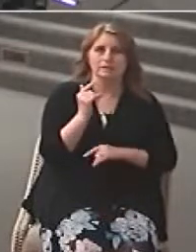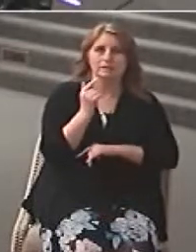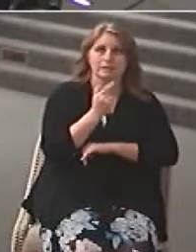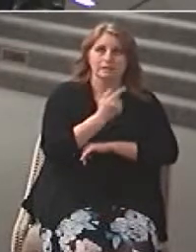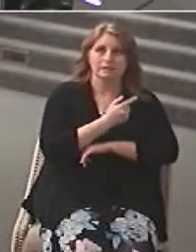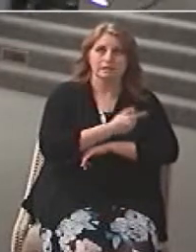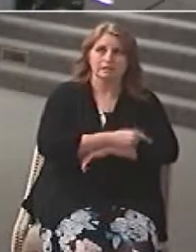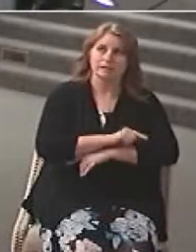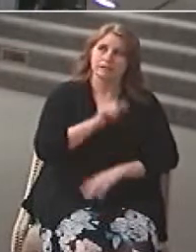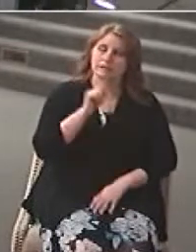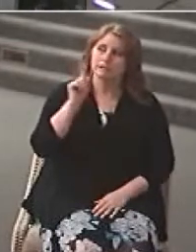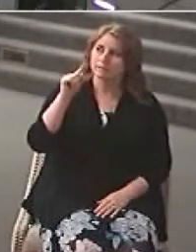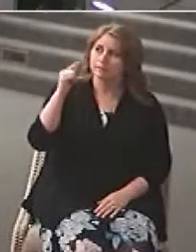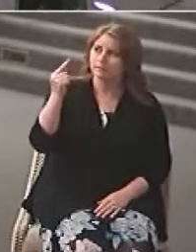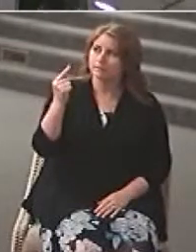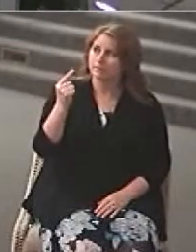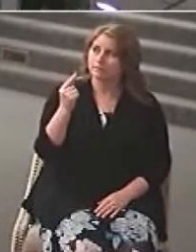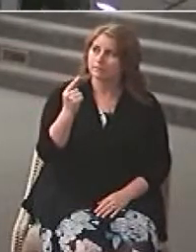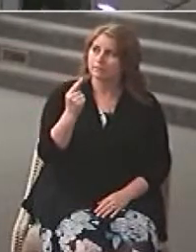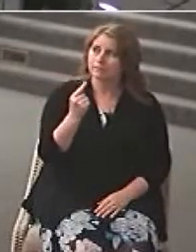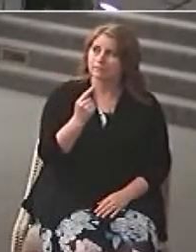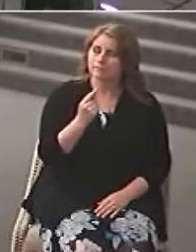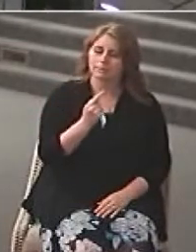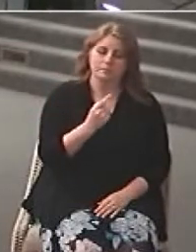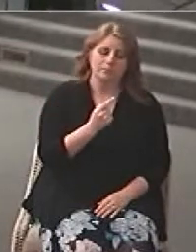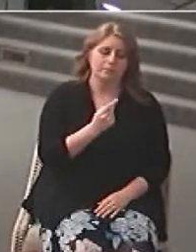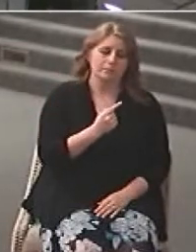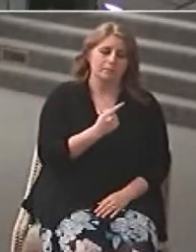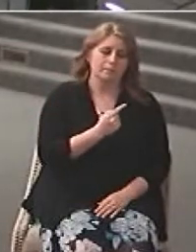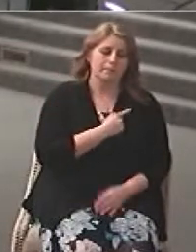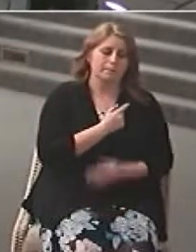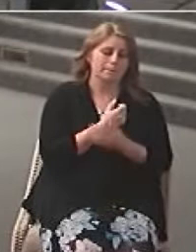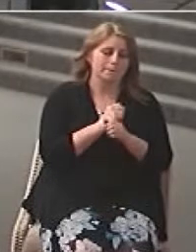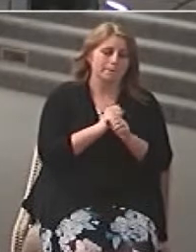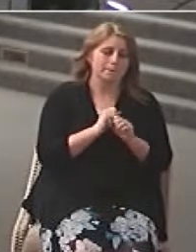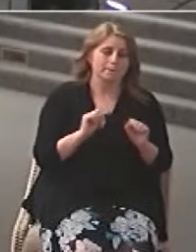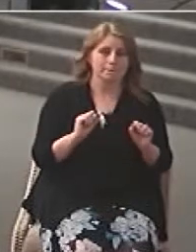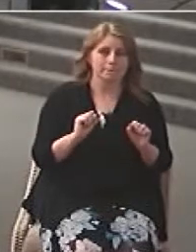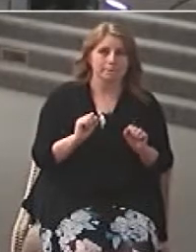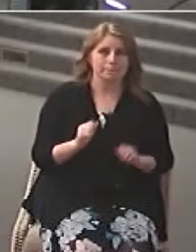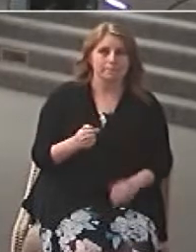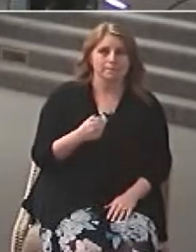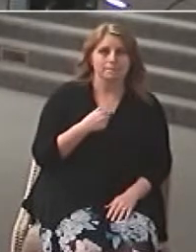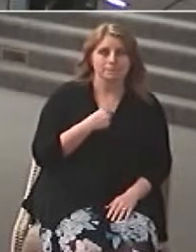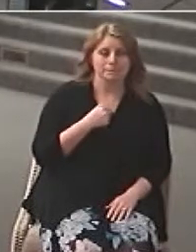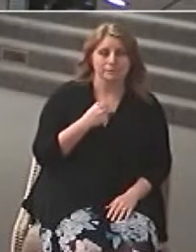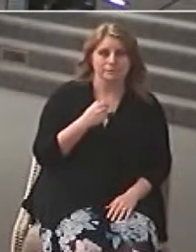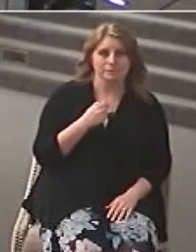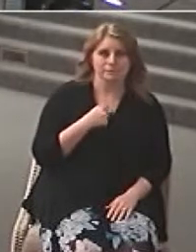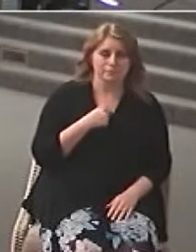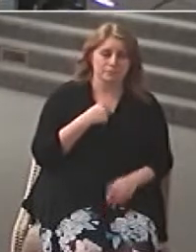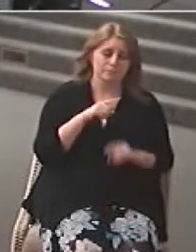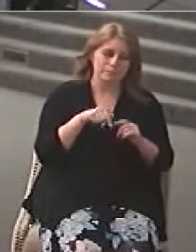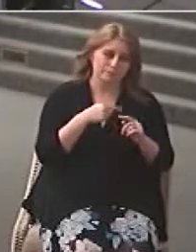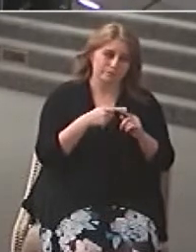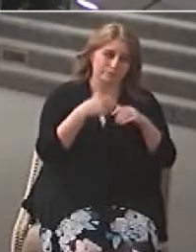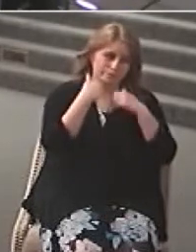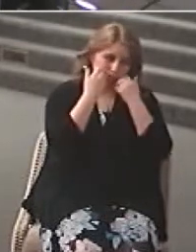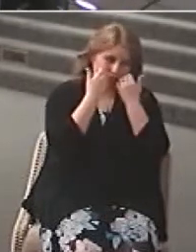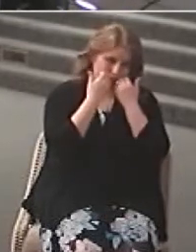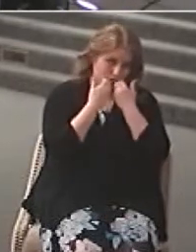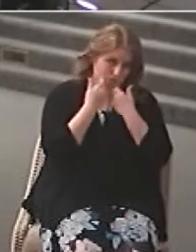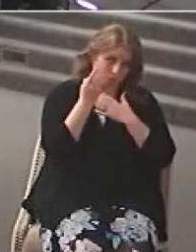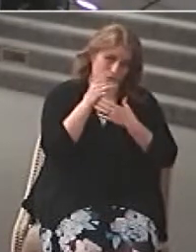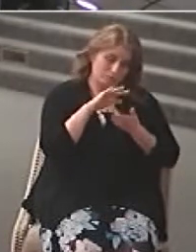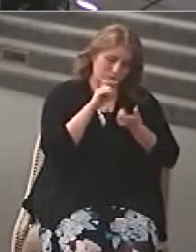forget the day He came. He makes me glad when